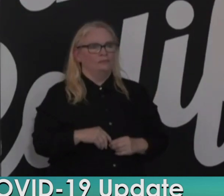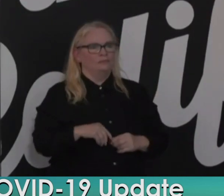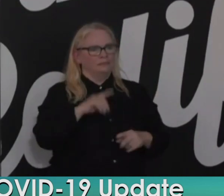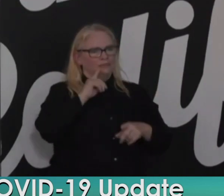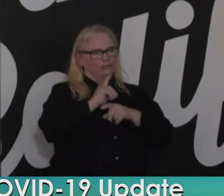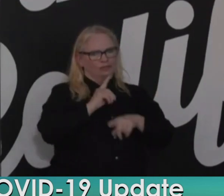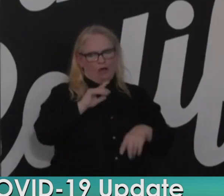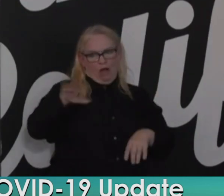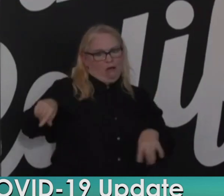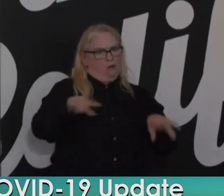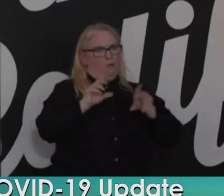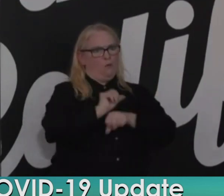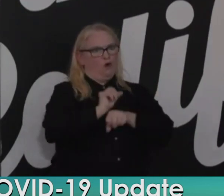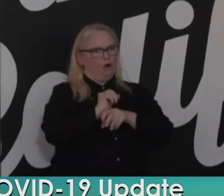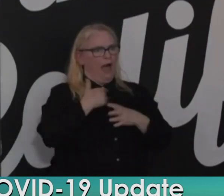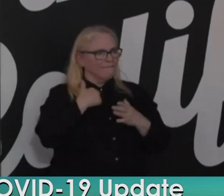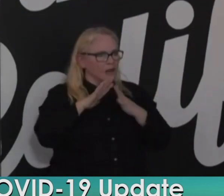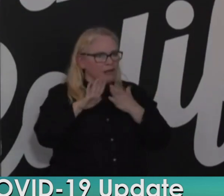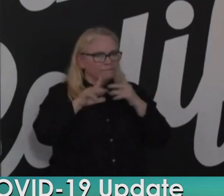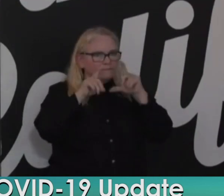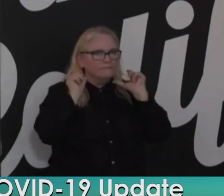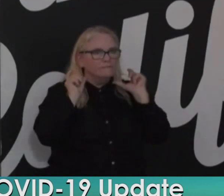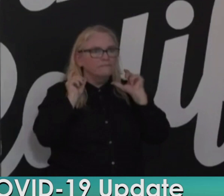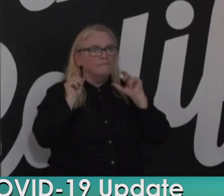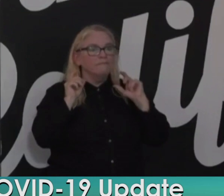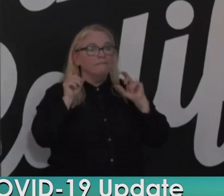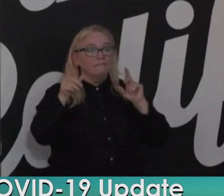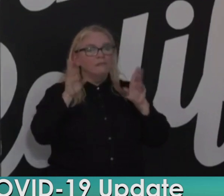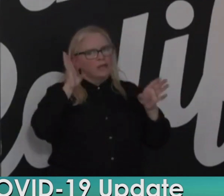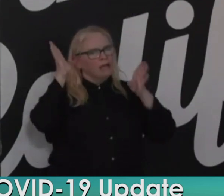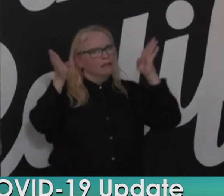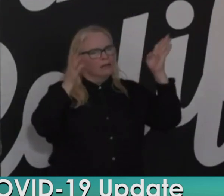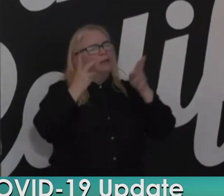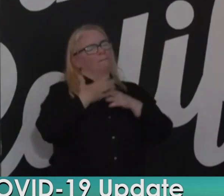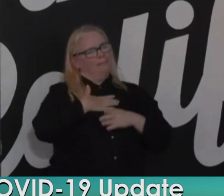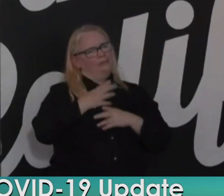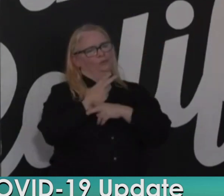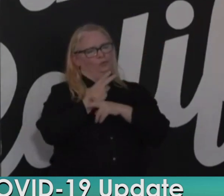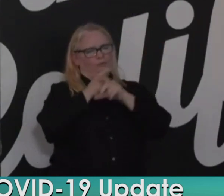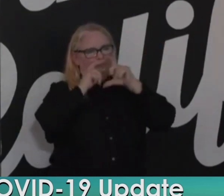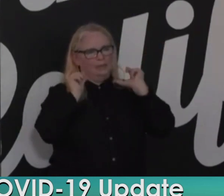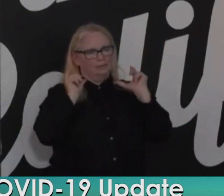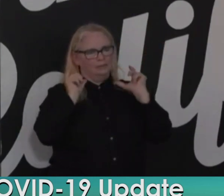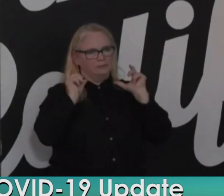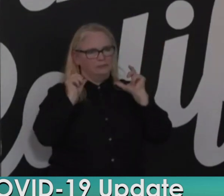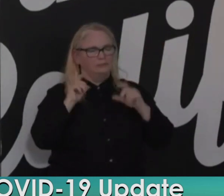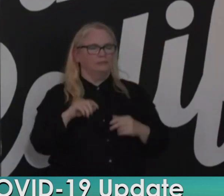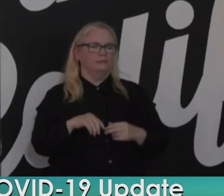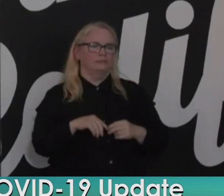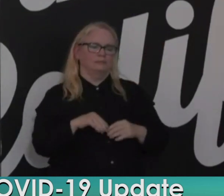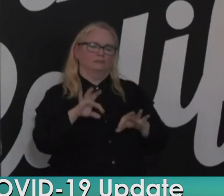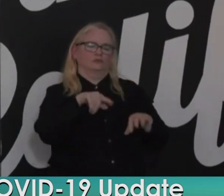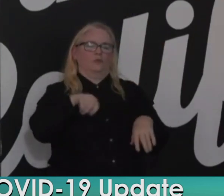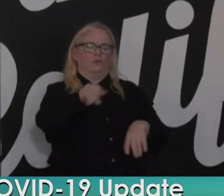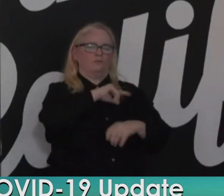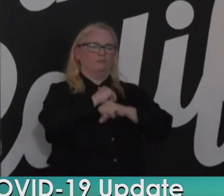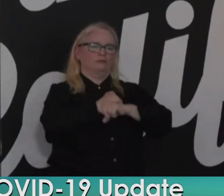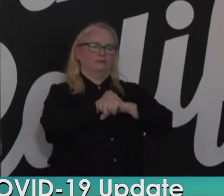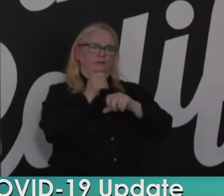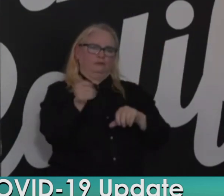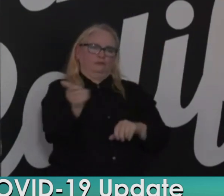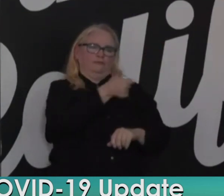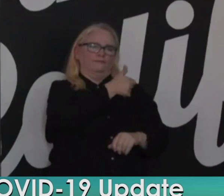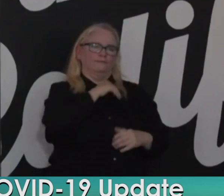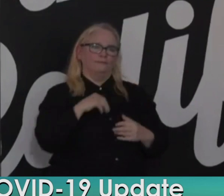masks, to wear masks when you're out in public, to provide that extra layer of protection, to make sure that you are